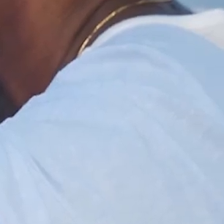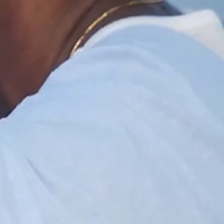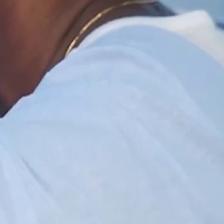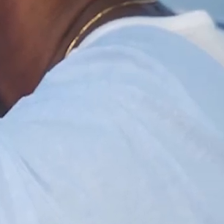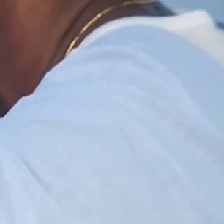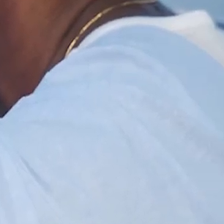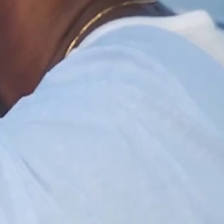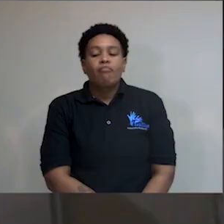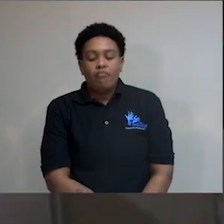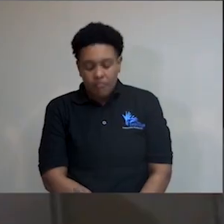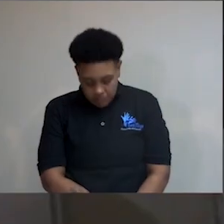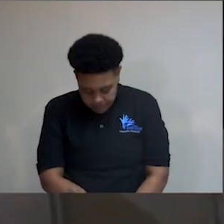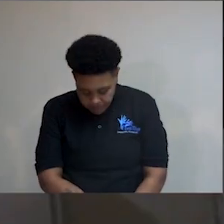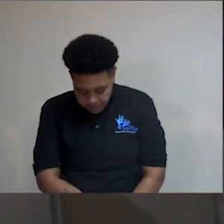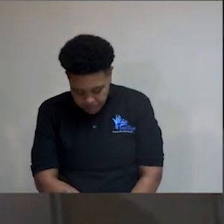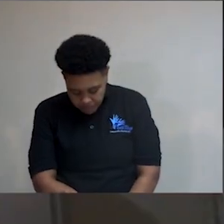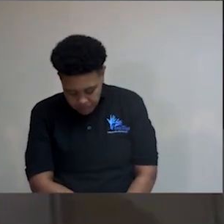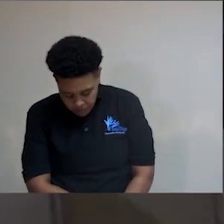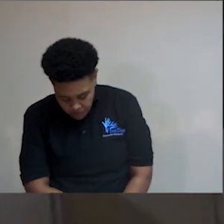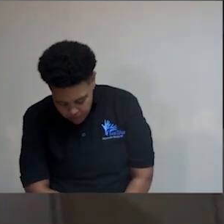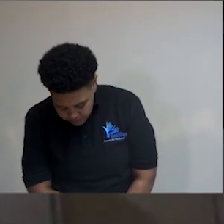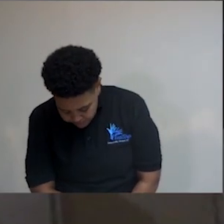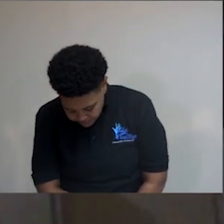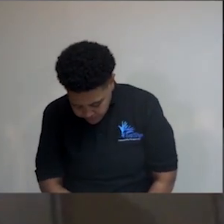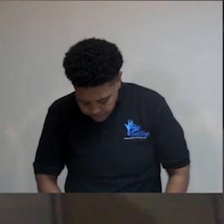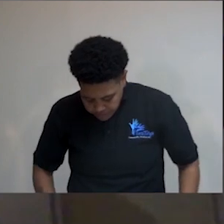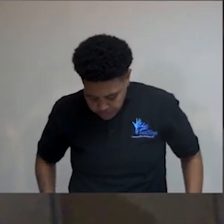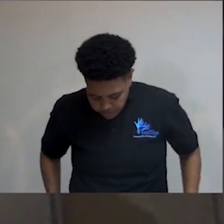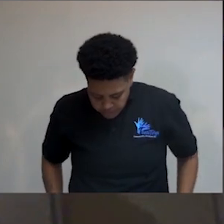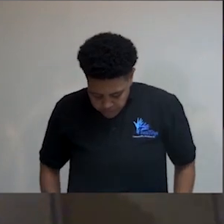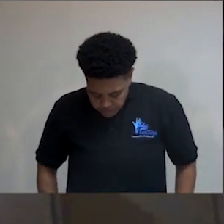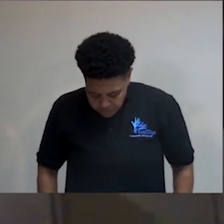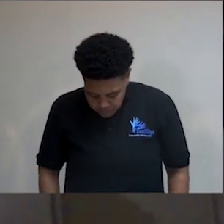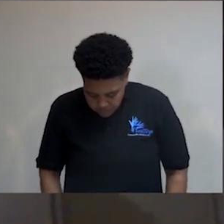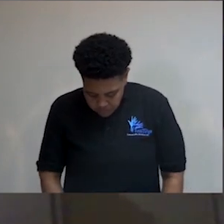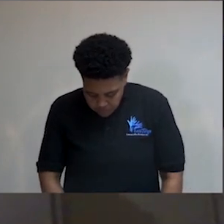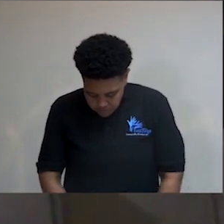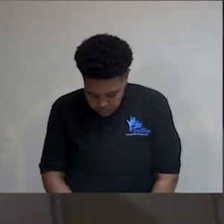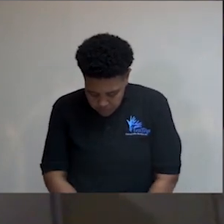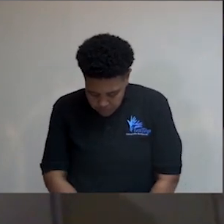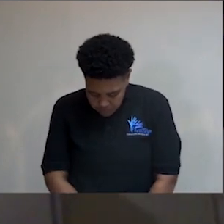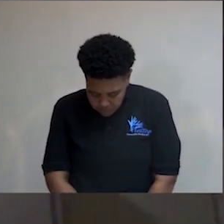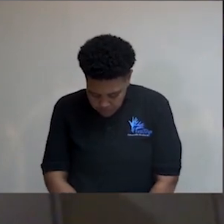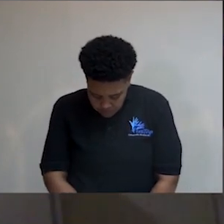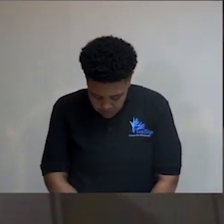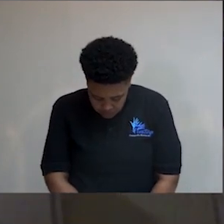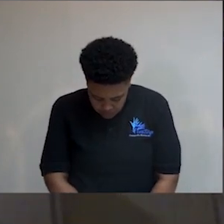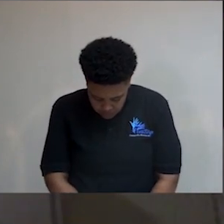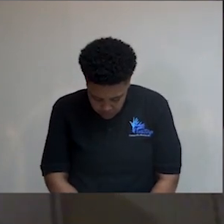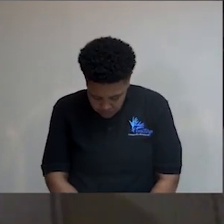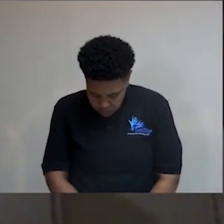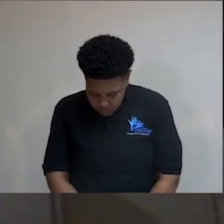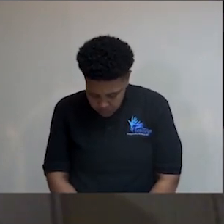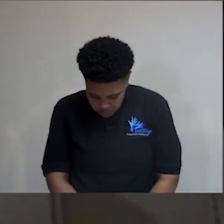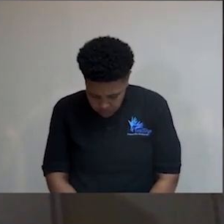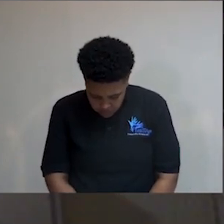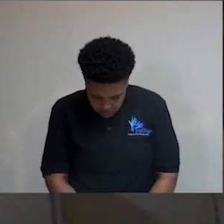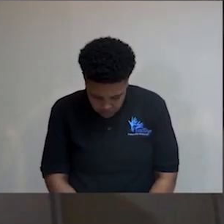When you get the vaccine, the body has to respond to it. So if you